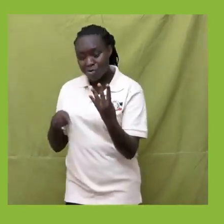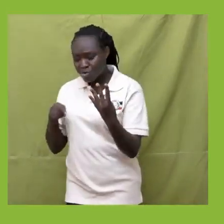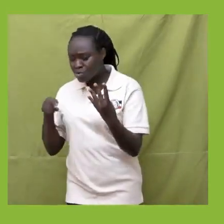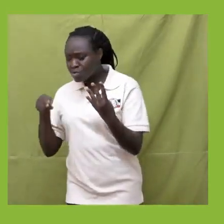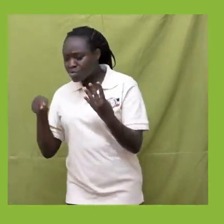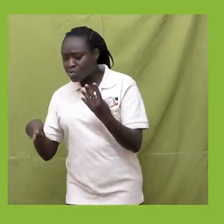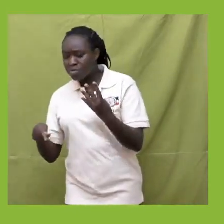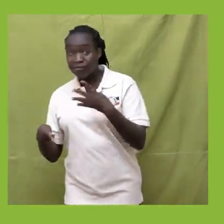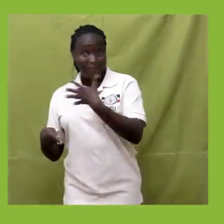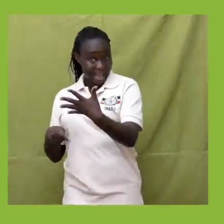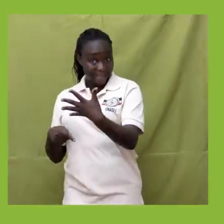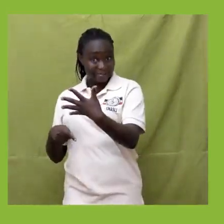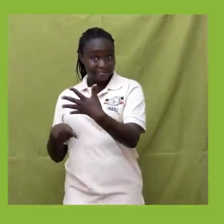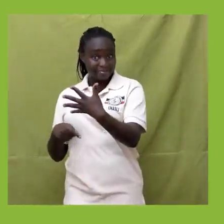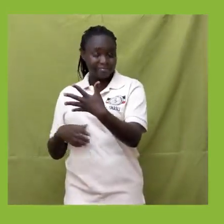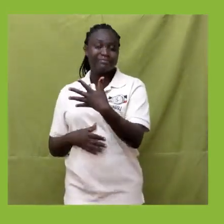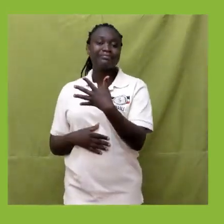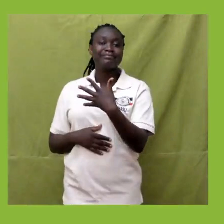5.